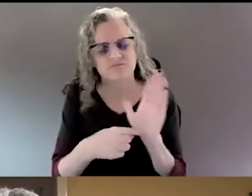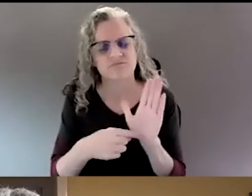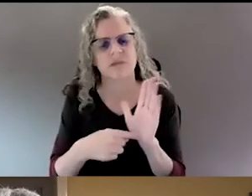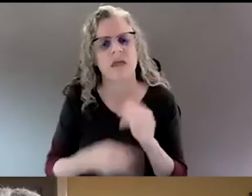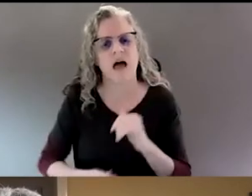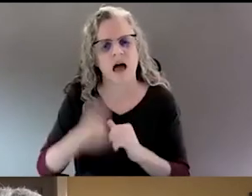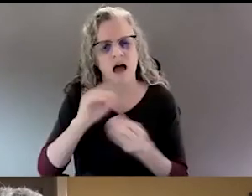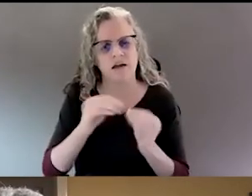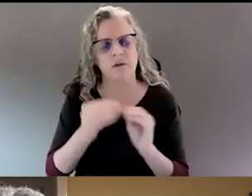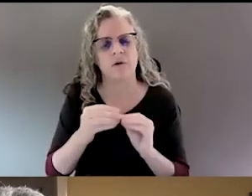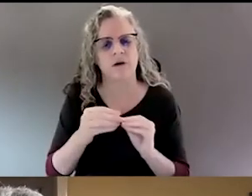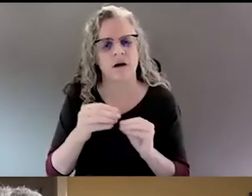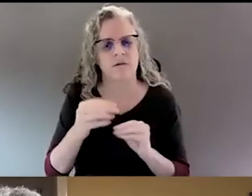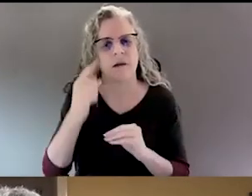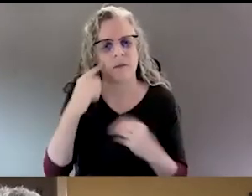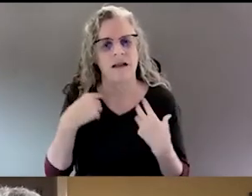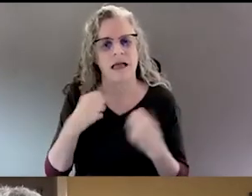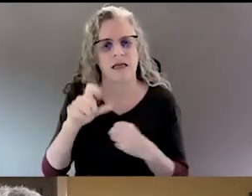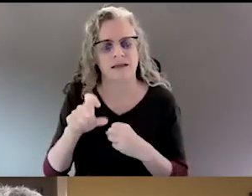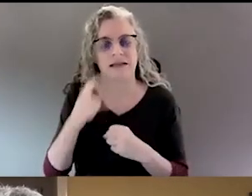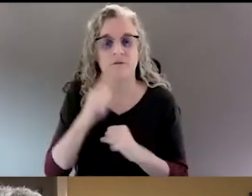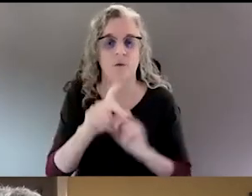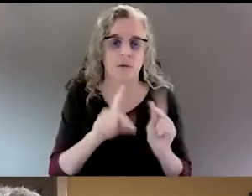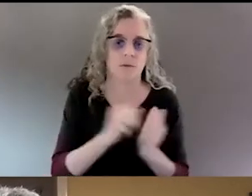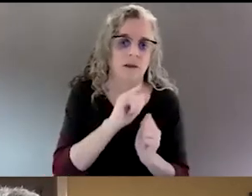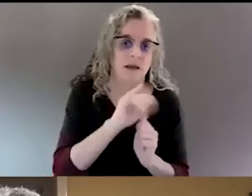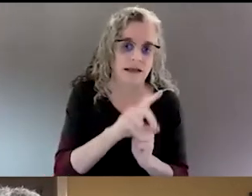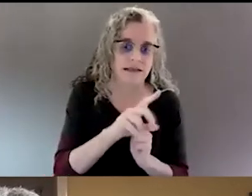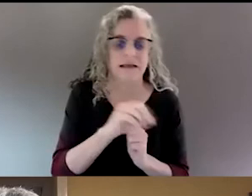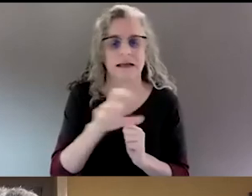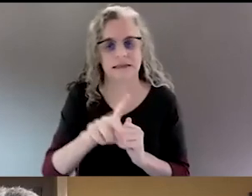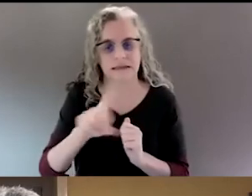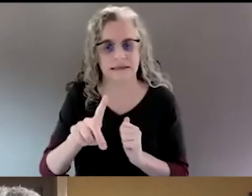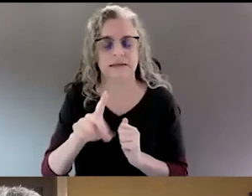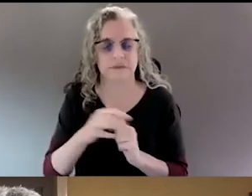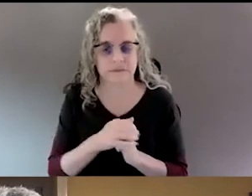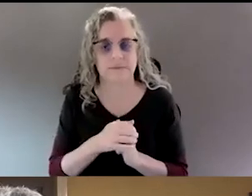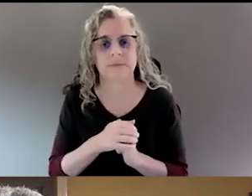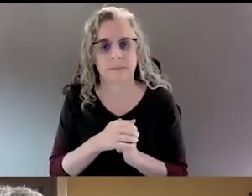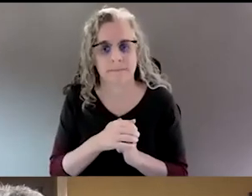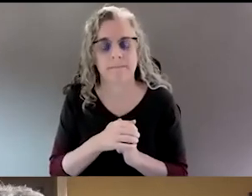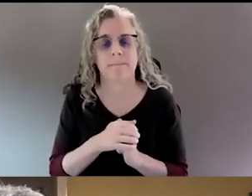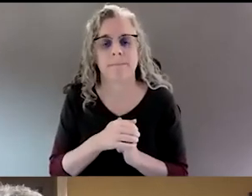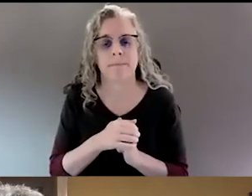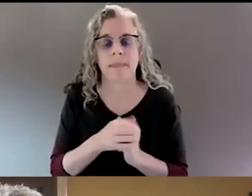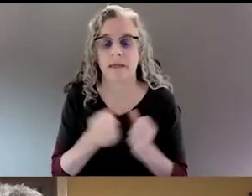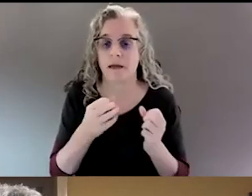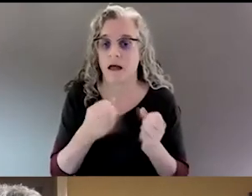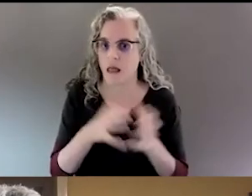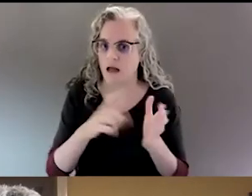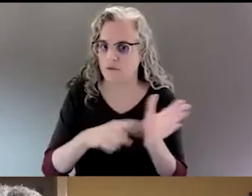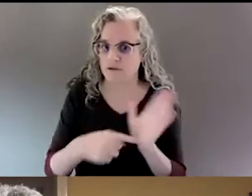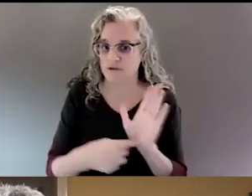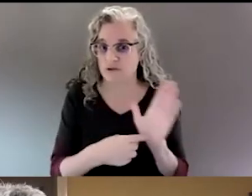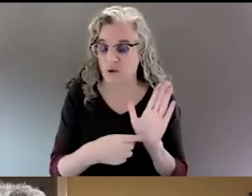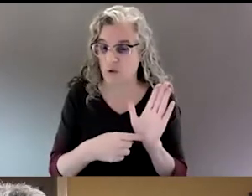needs in people with intellectual and developmental disabilities. Many studies show that as high as 60%